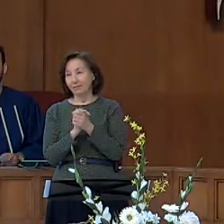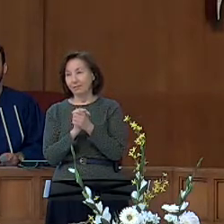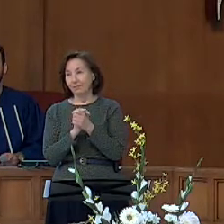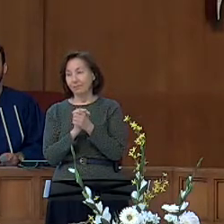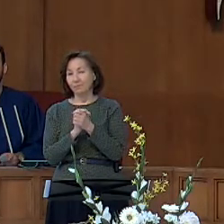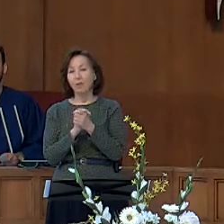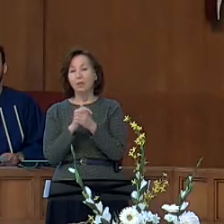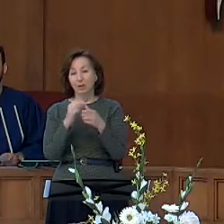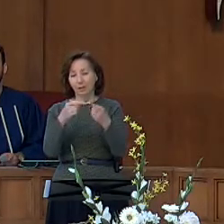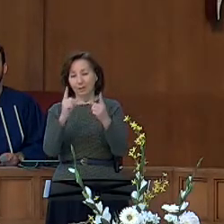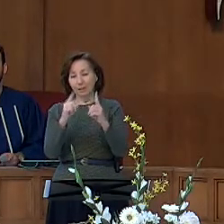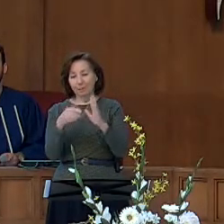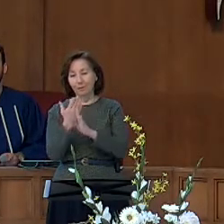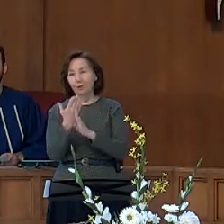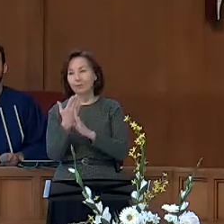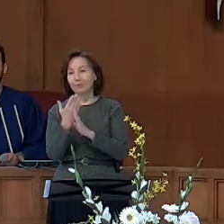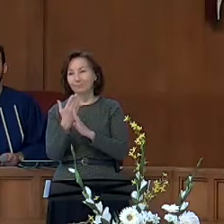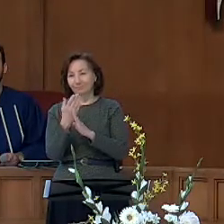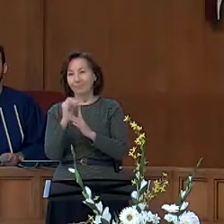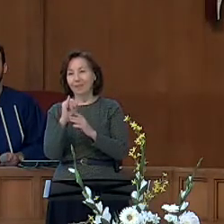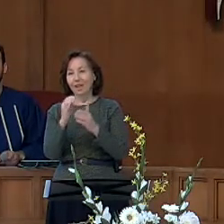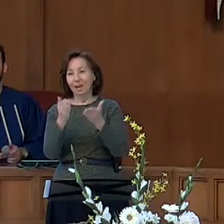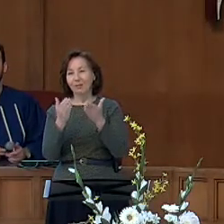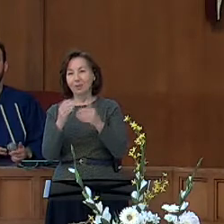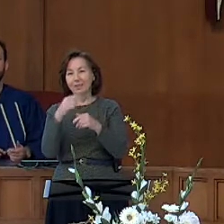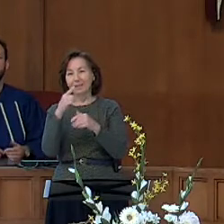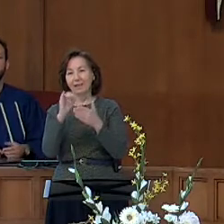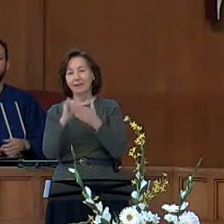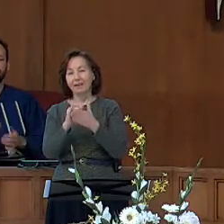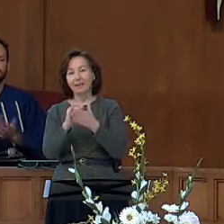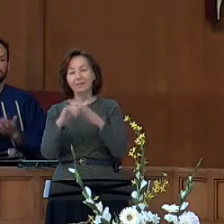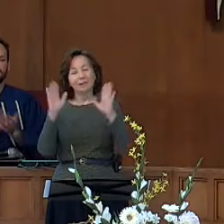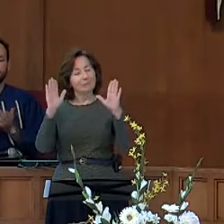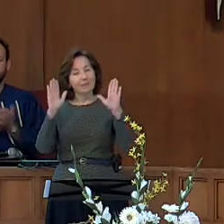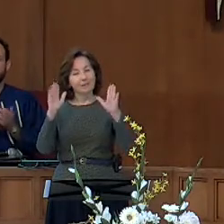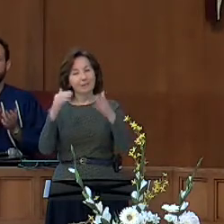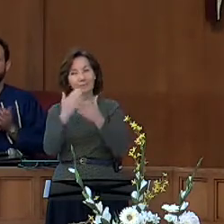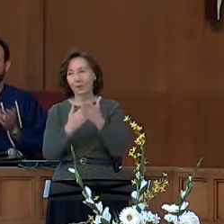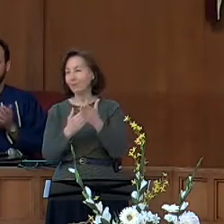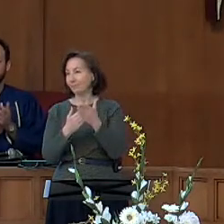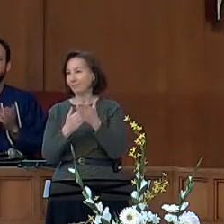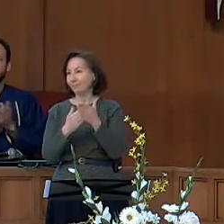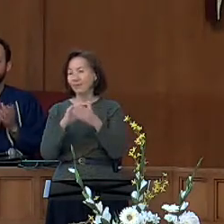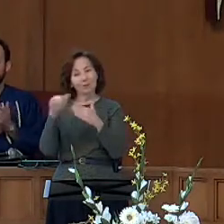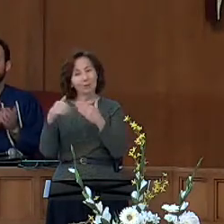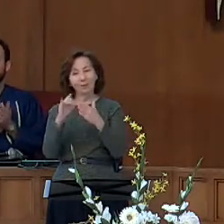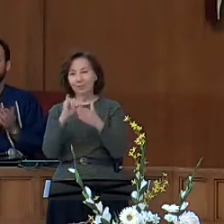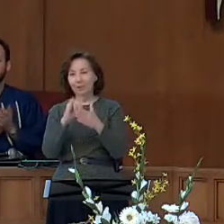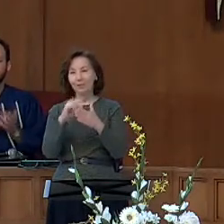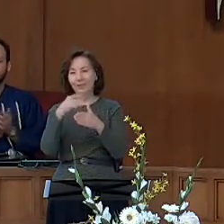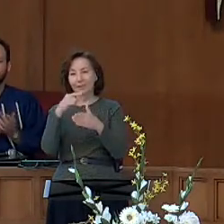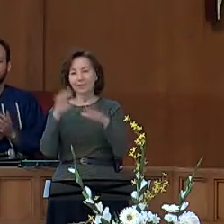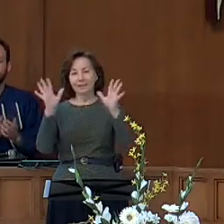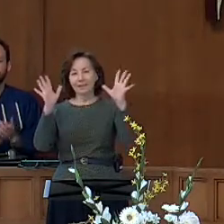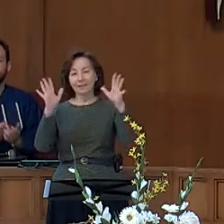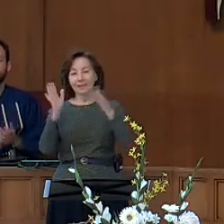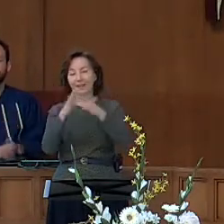You came through. I want to say that. Isn't that amazing for our church? That's all I want to say. Hallelujah.